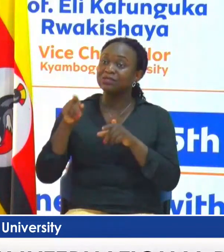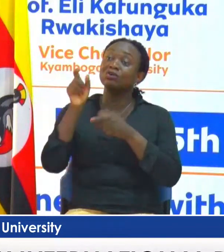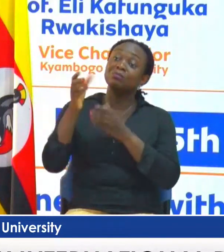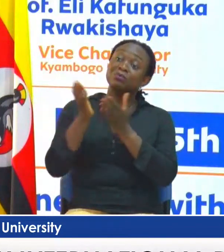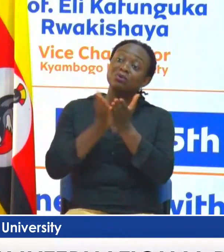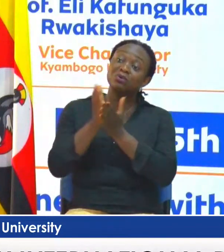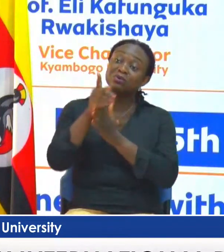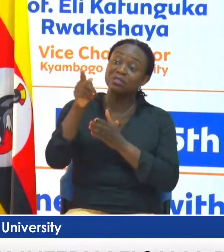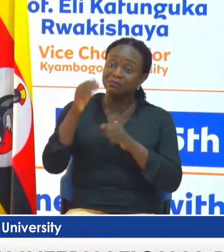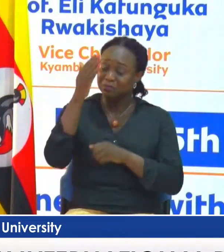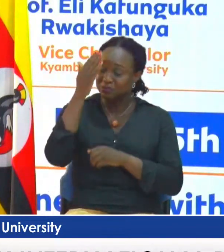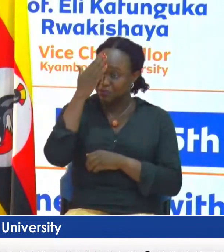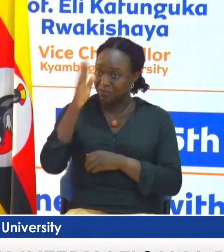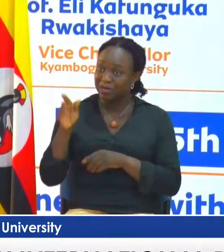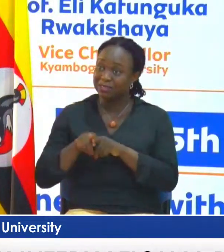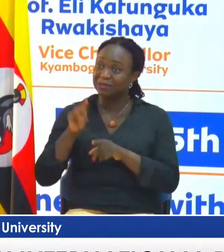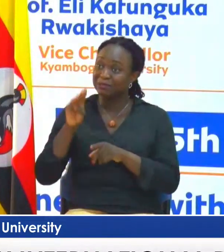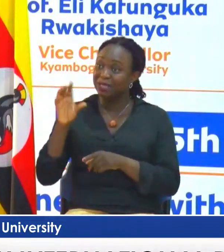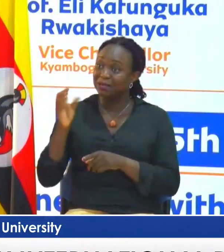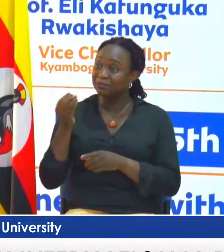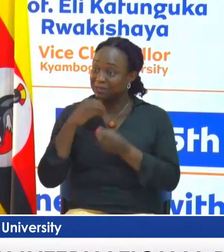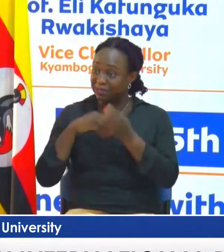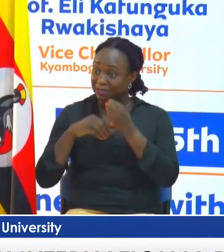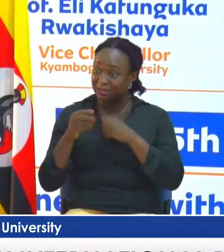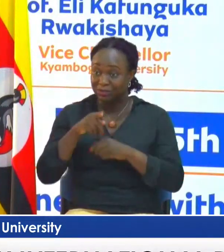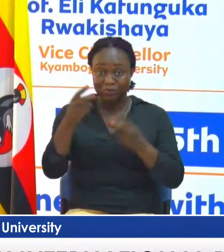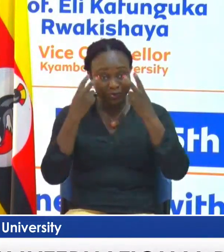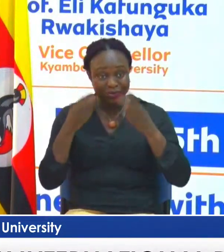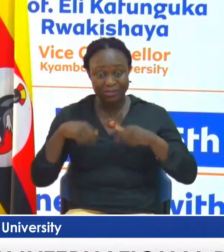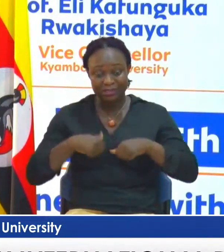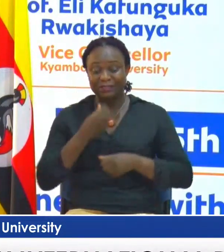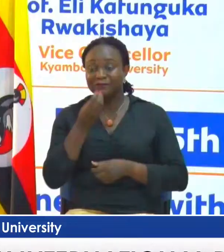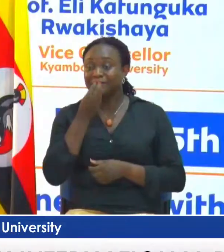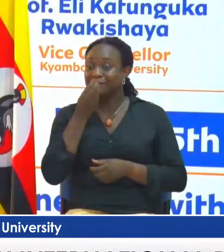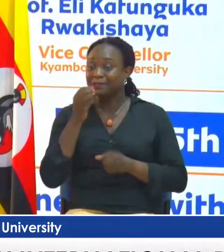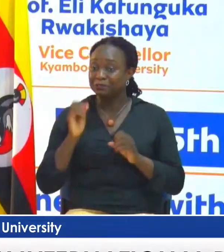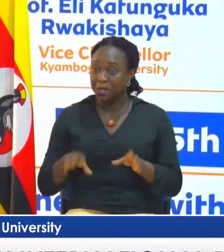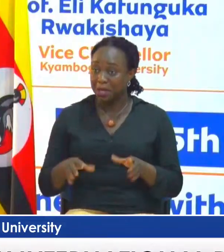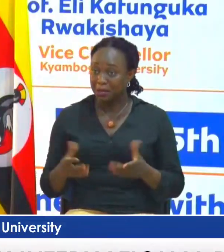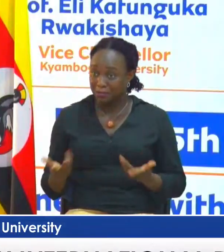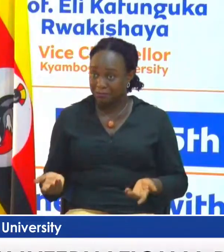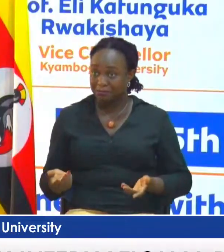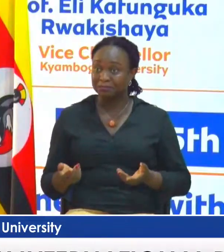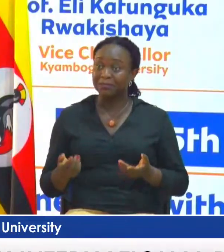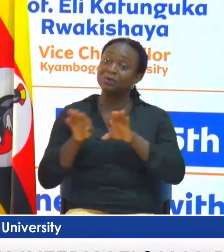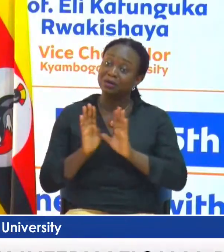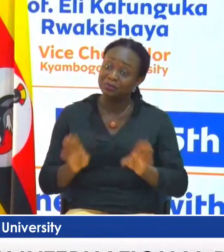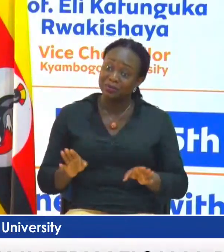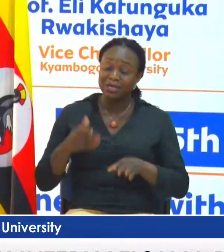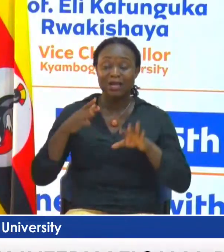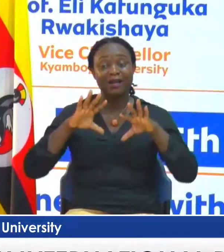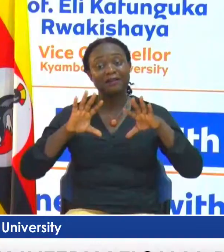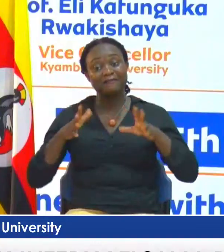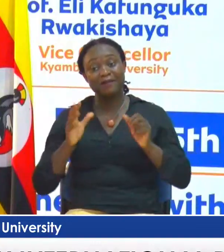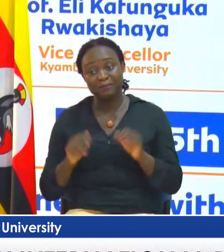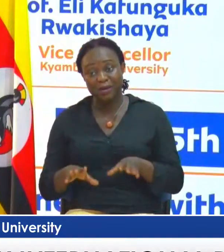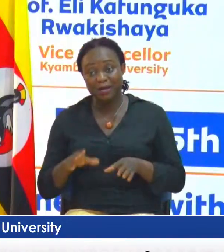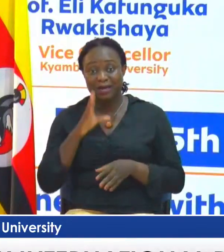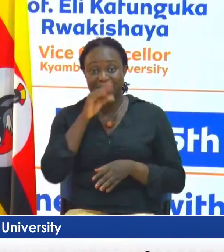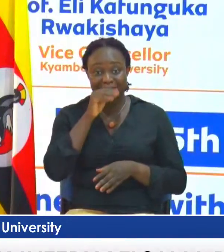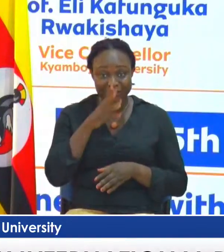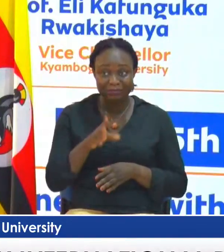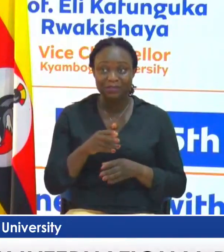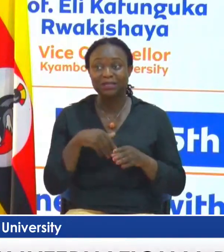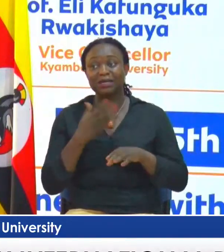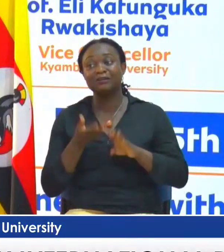still exist. I'm sure you have all seen that I have not eaten, and I'm sure you agree with me that it's unfair that I should speak and go